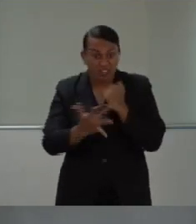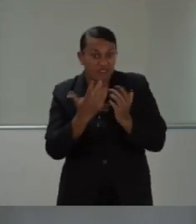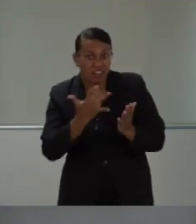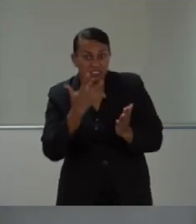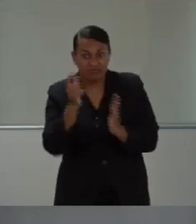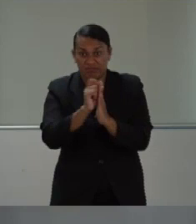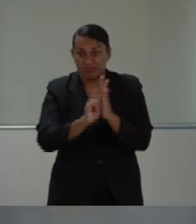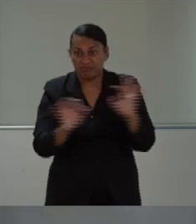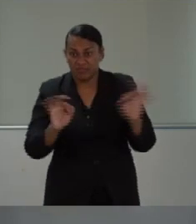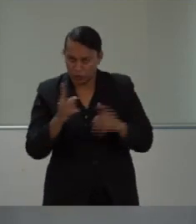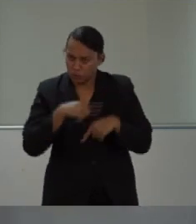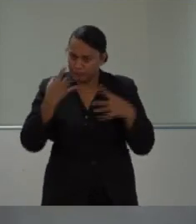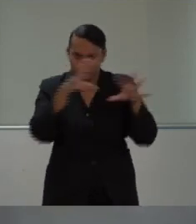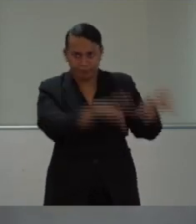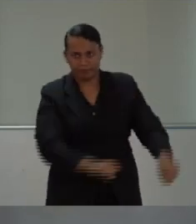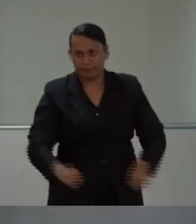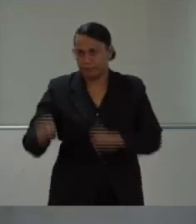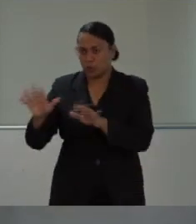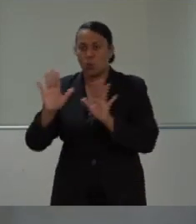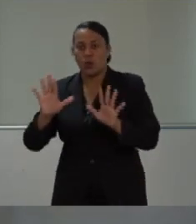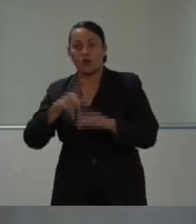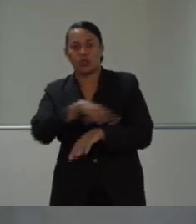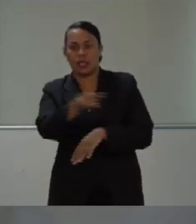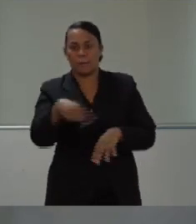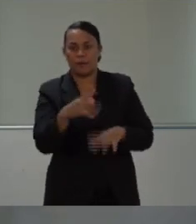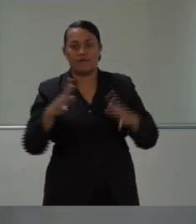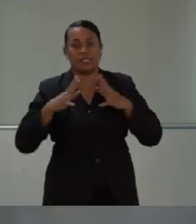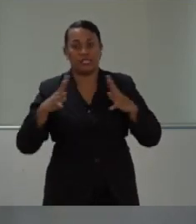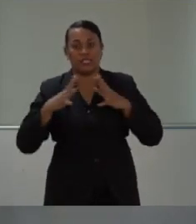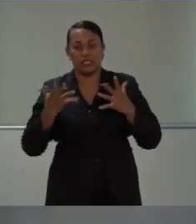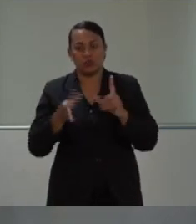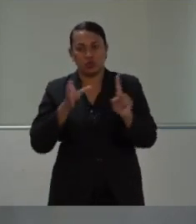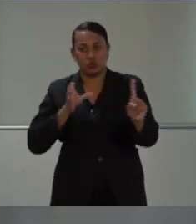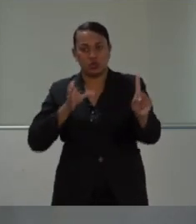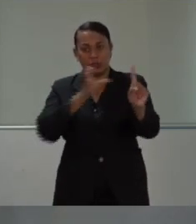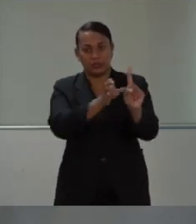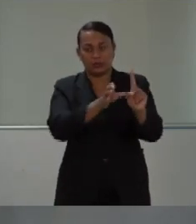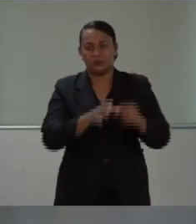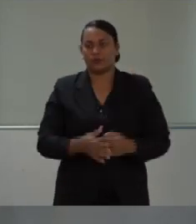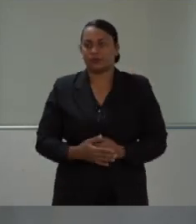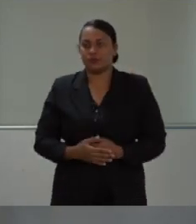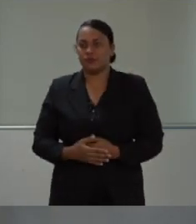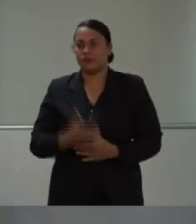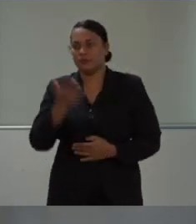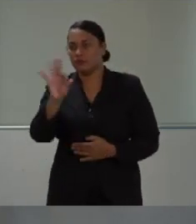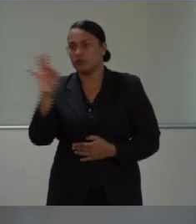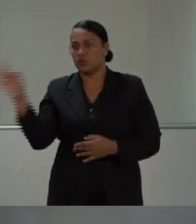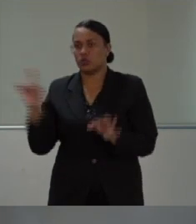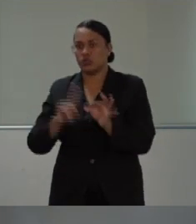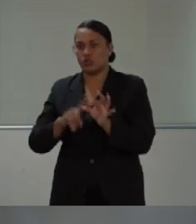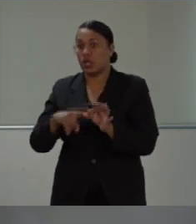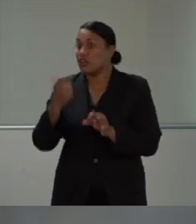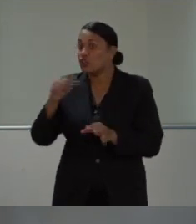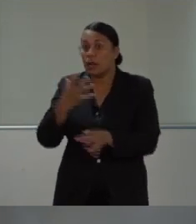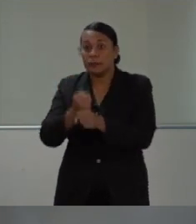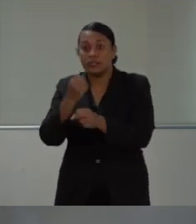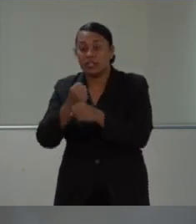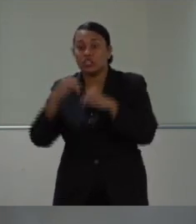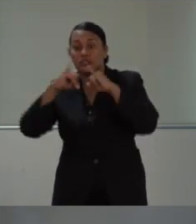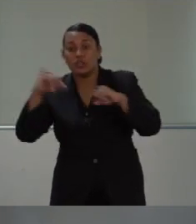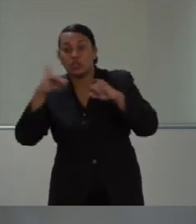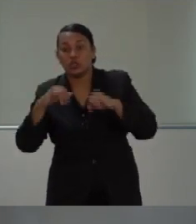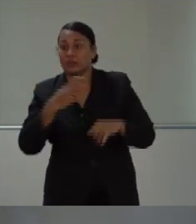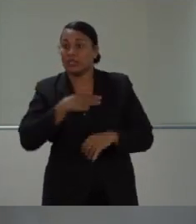also breaking those quarantine regulations they were given. So any update on the investigation in the Ministry of